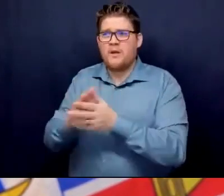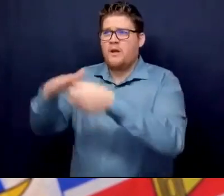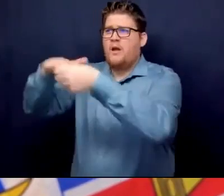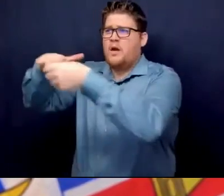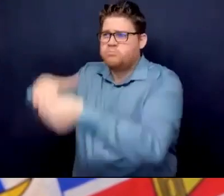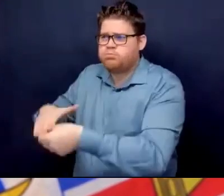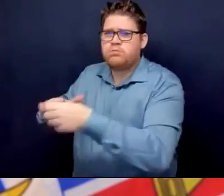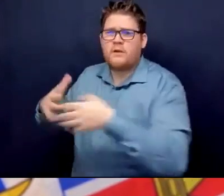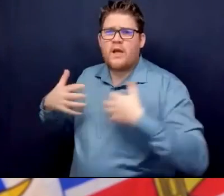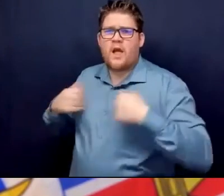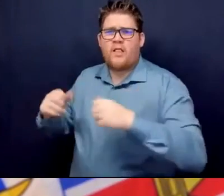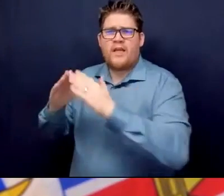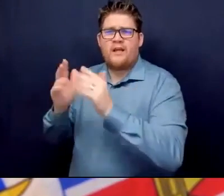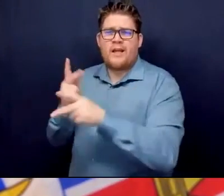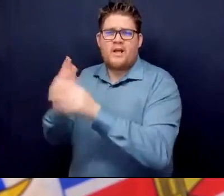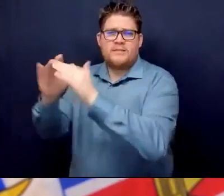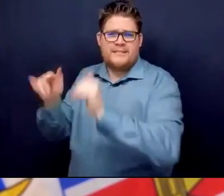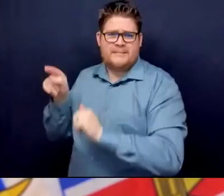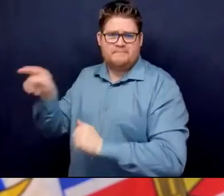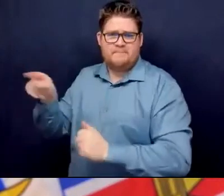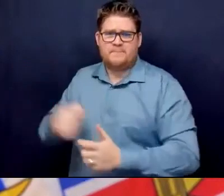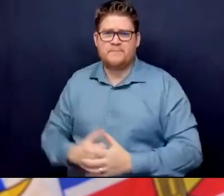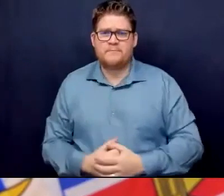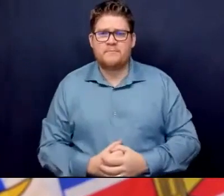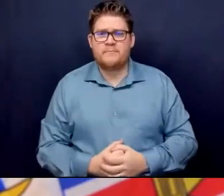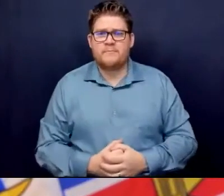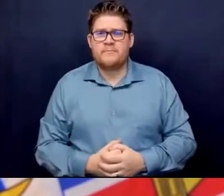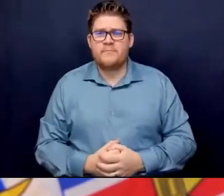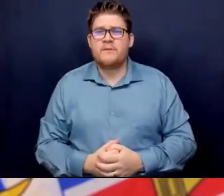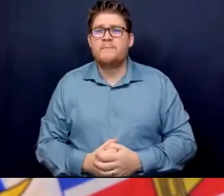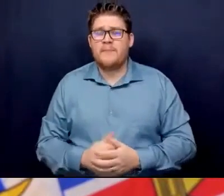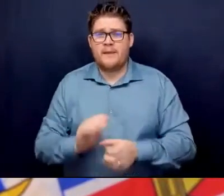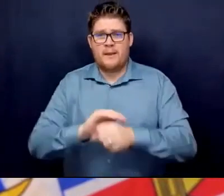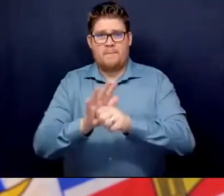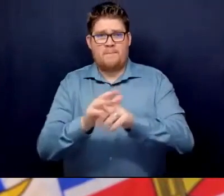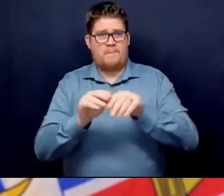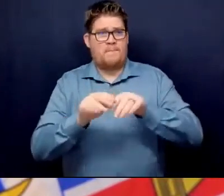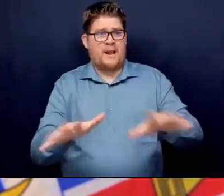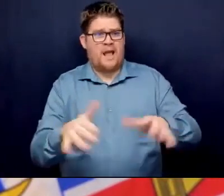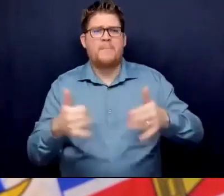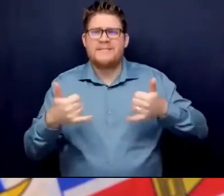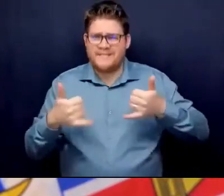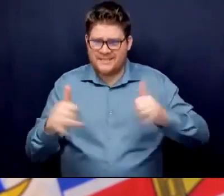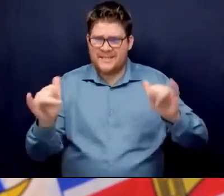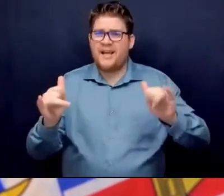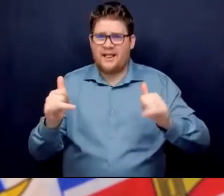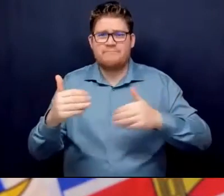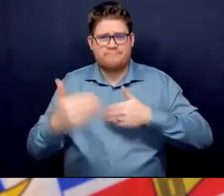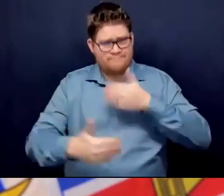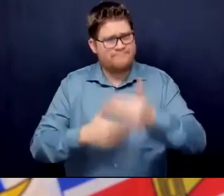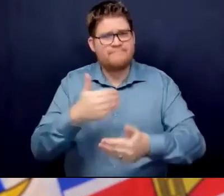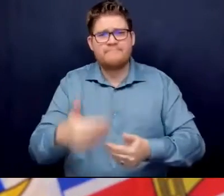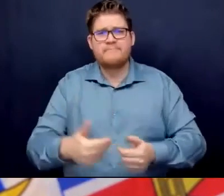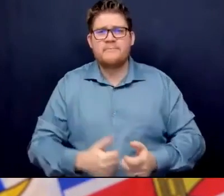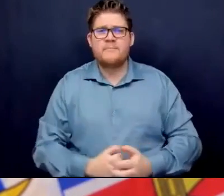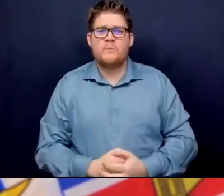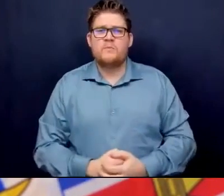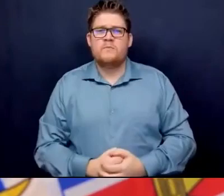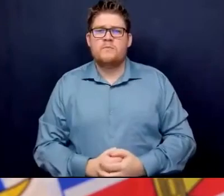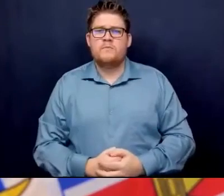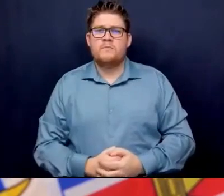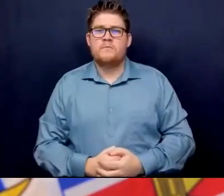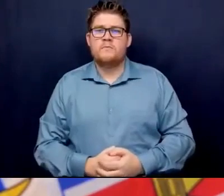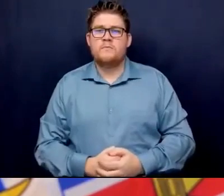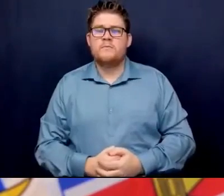in a pandemic as much as we would like to be over it. The one thing I will say, and this is borne out again